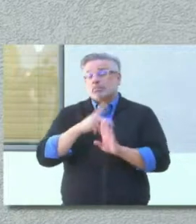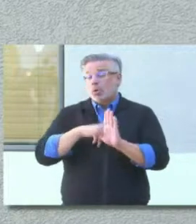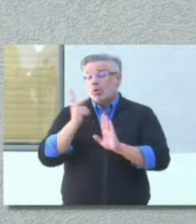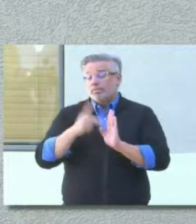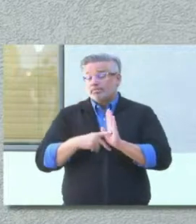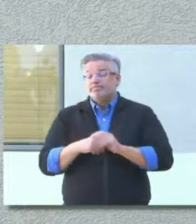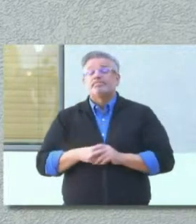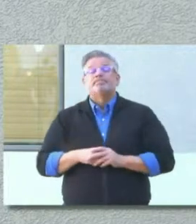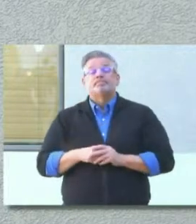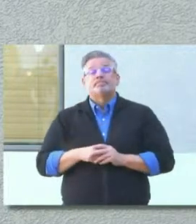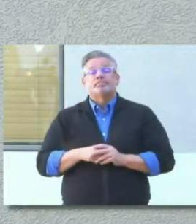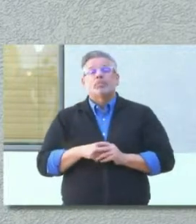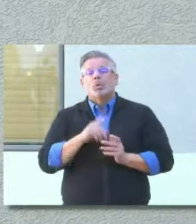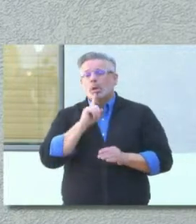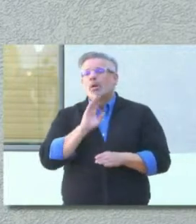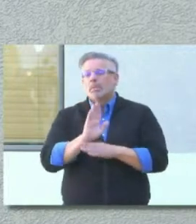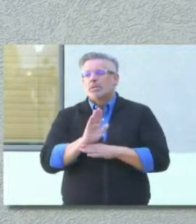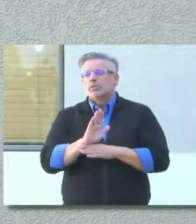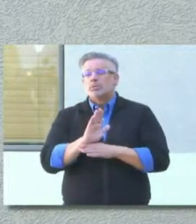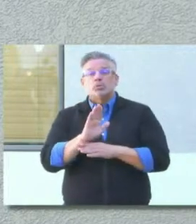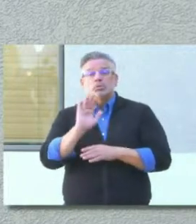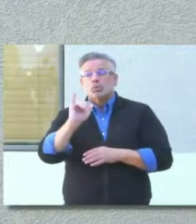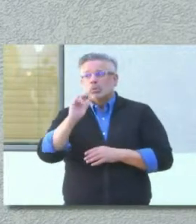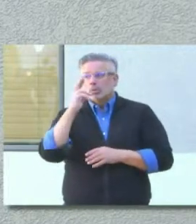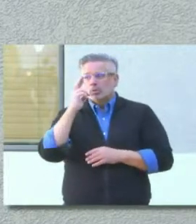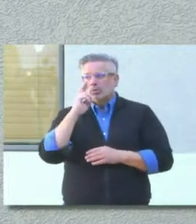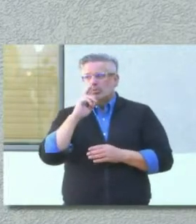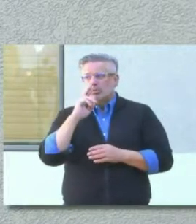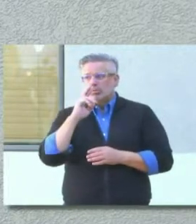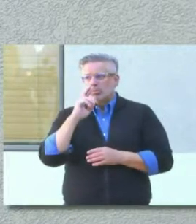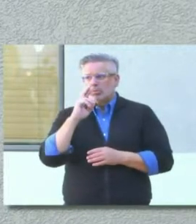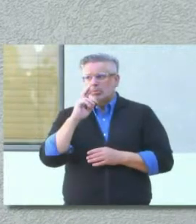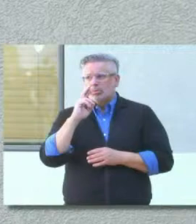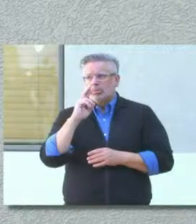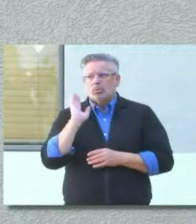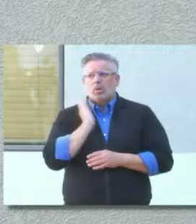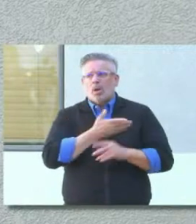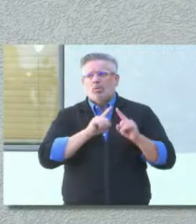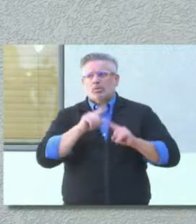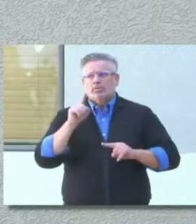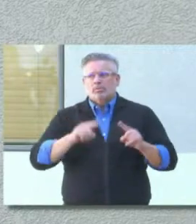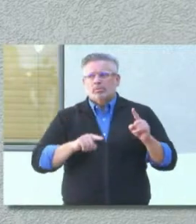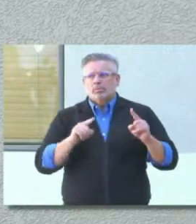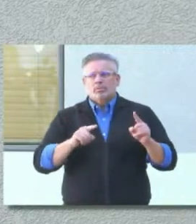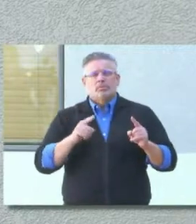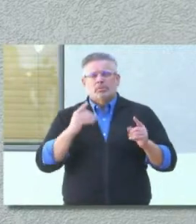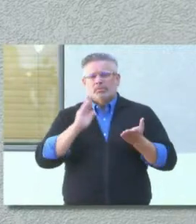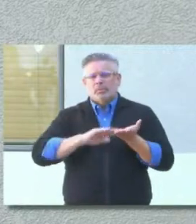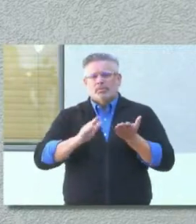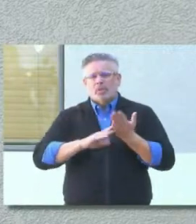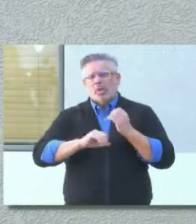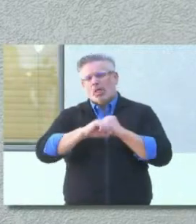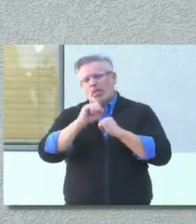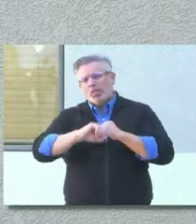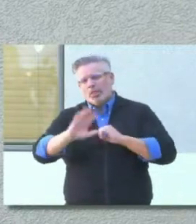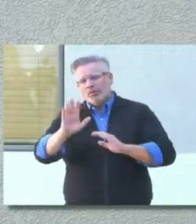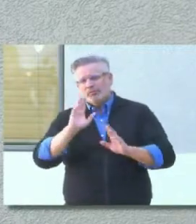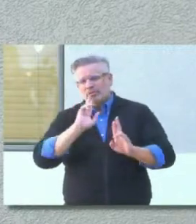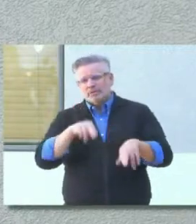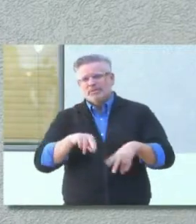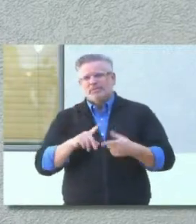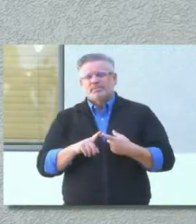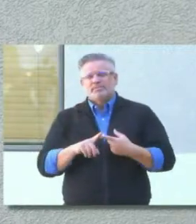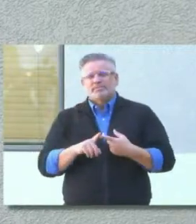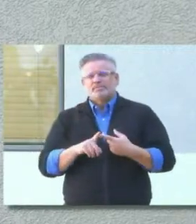program. And we are committed to the cause of reaching out to our diverse community. Forgive me for the long-winded response. At peril,